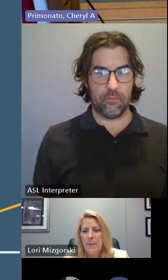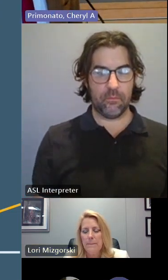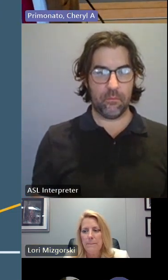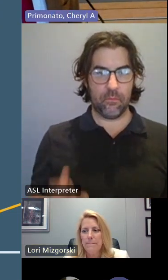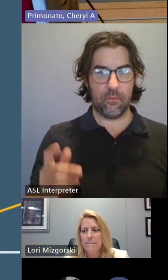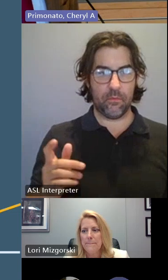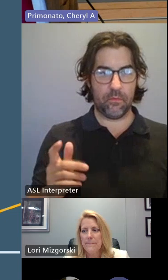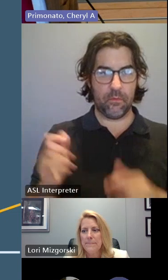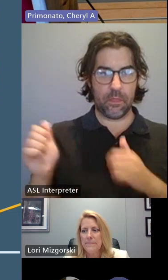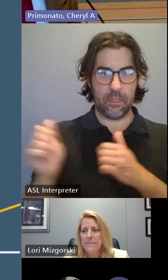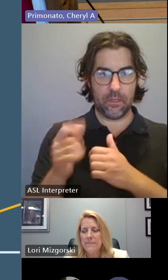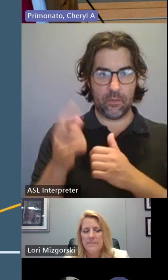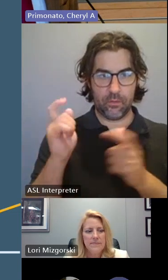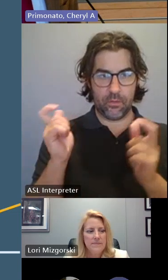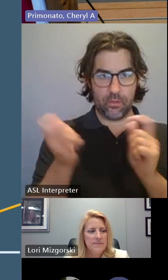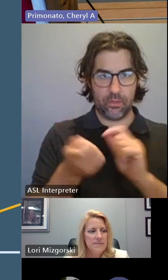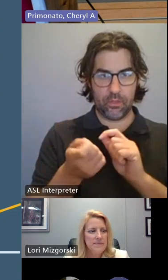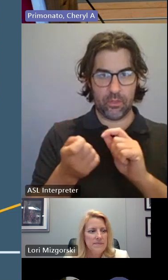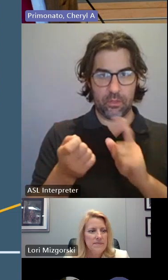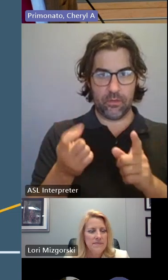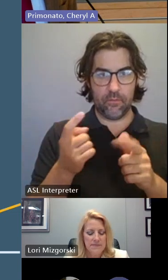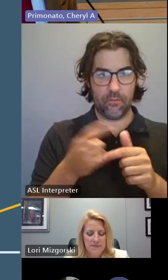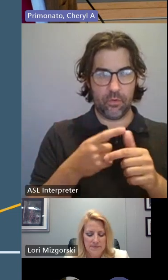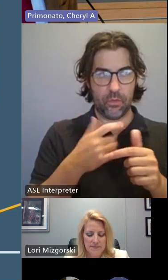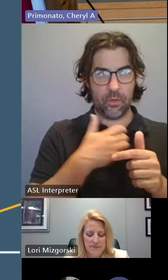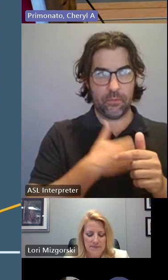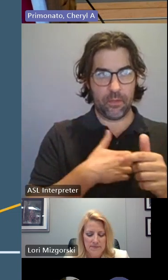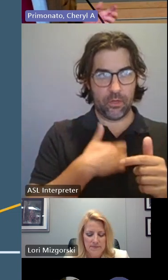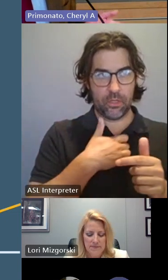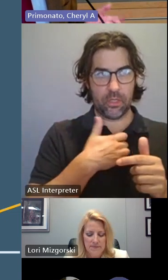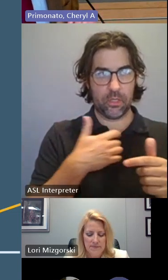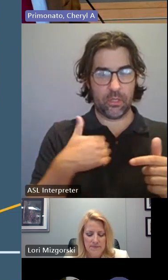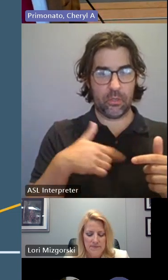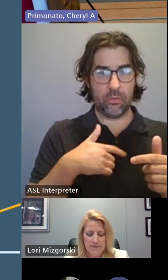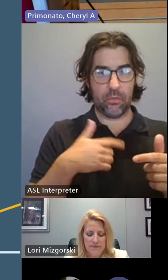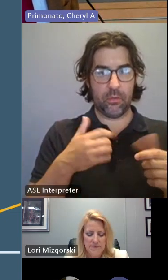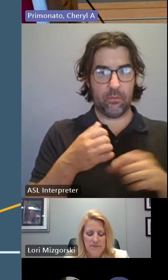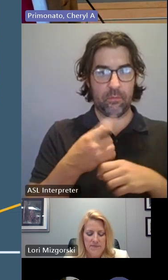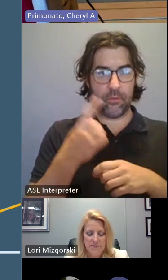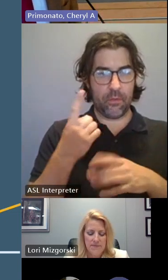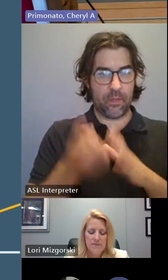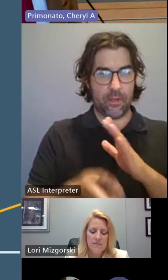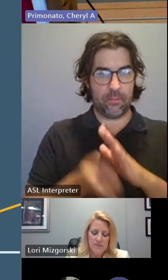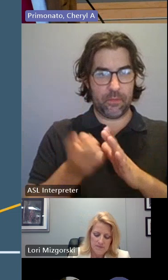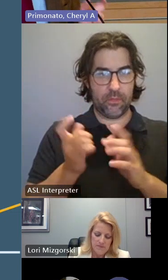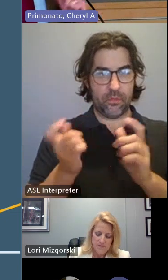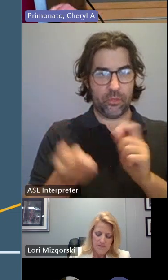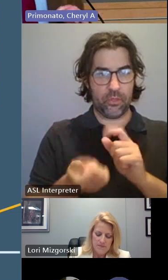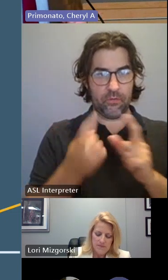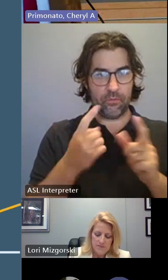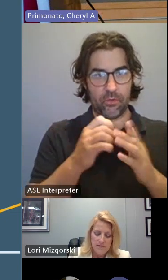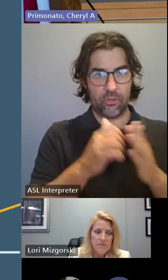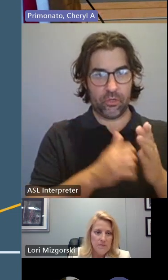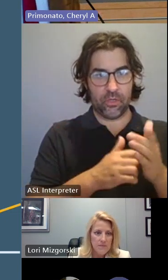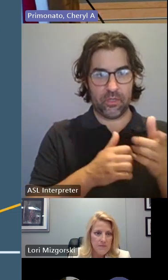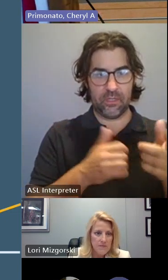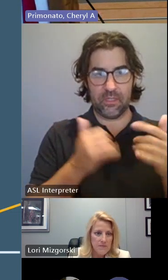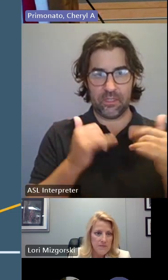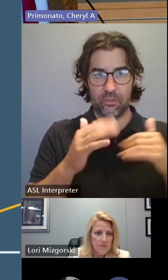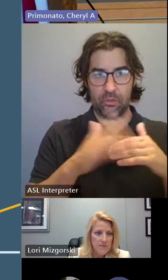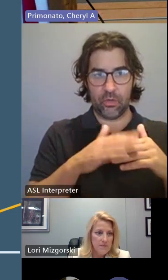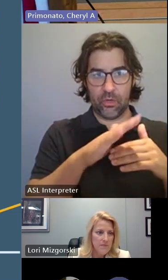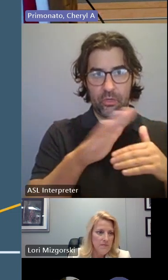So I'm up here just to first apologize because we made a last minute change to the agenda. So this is still on your